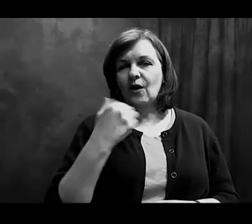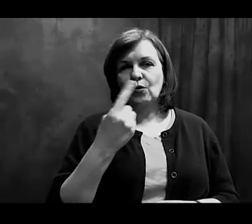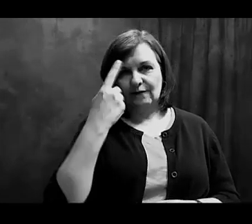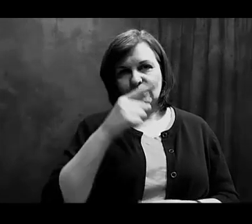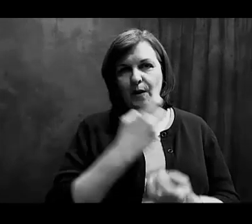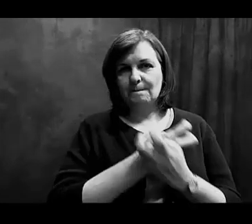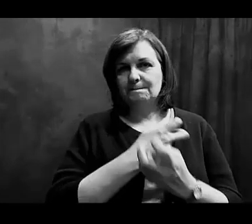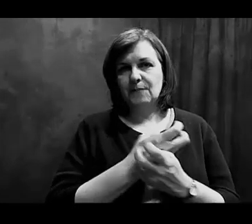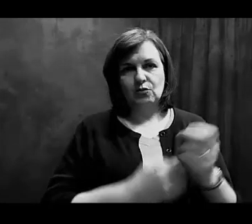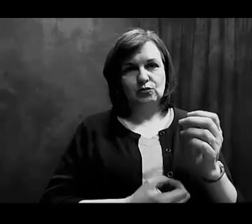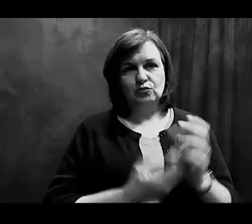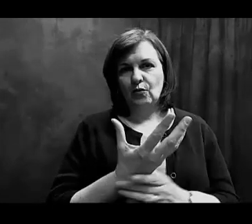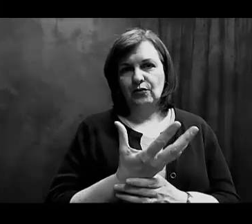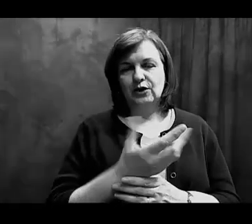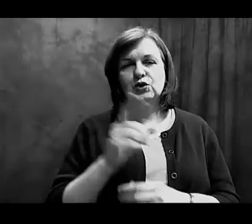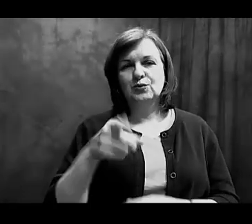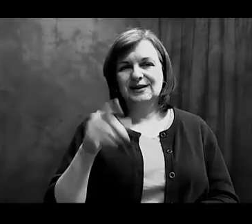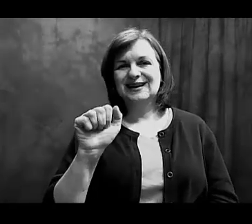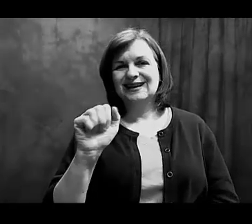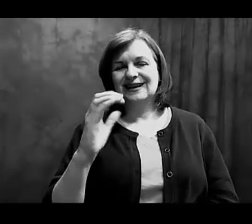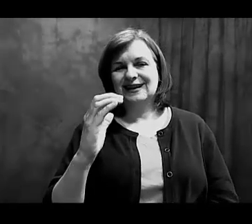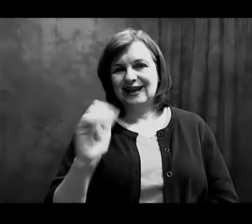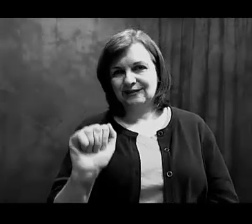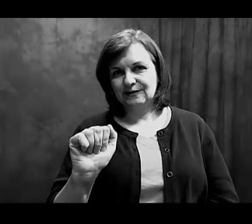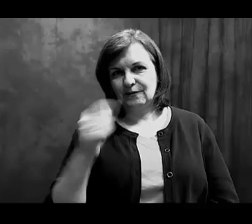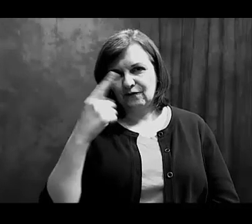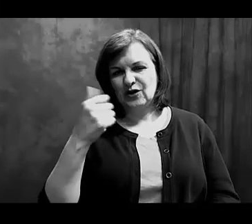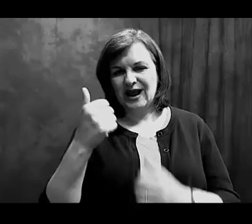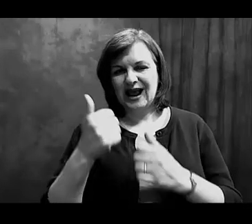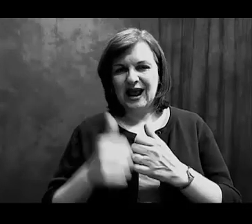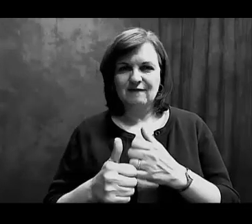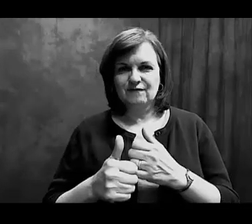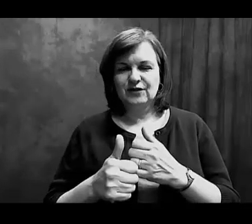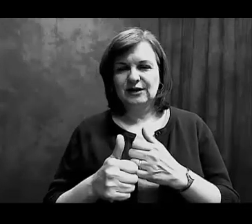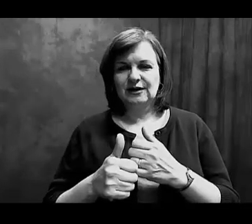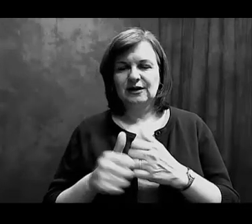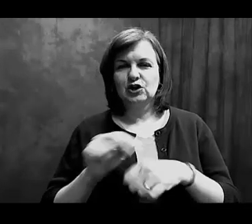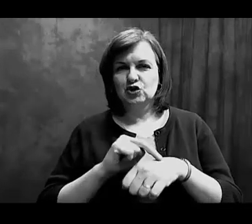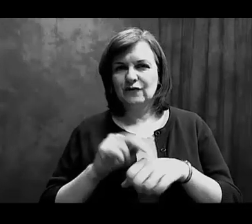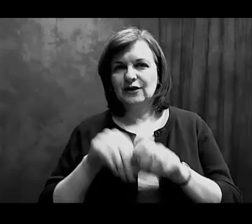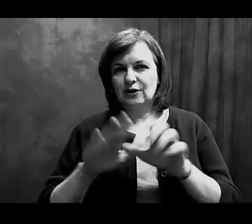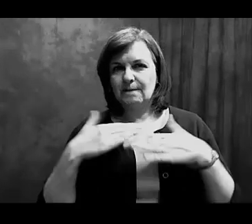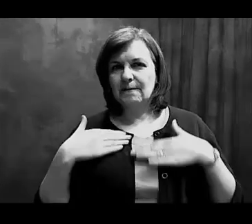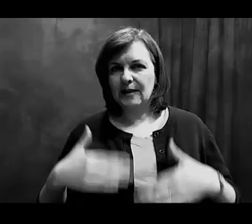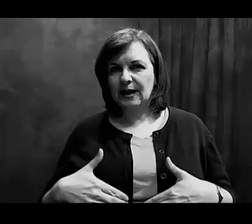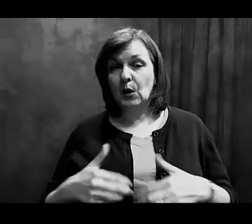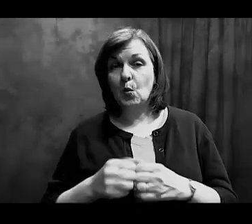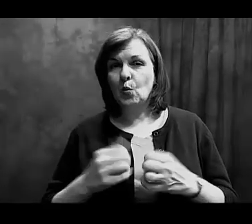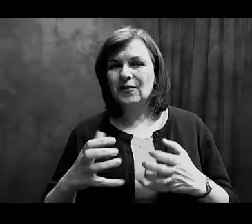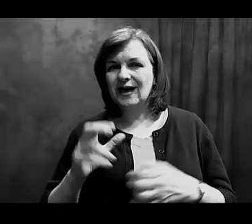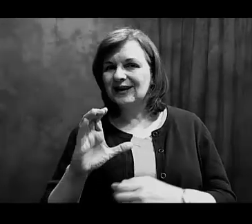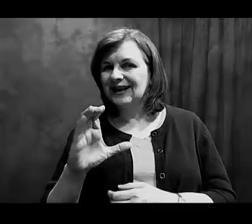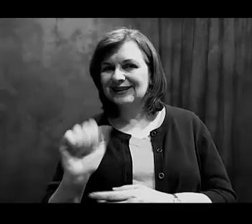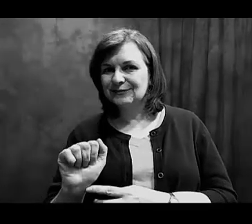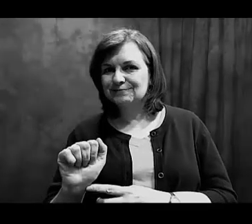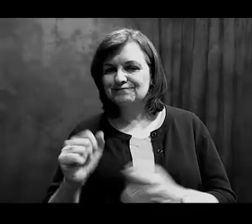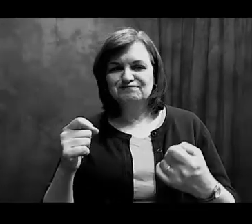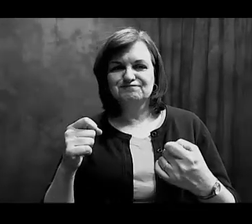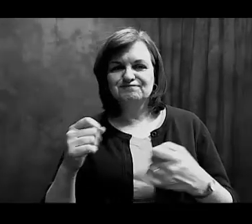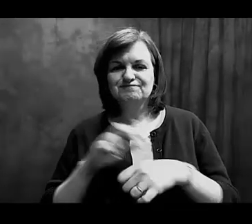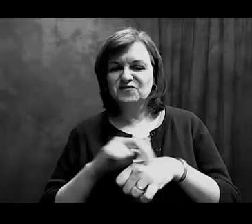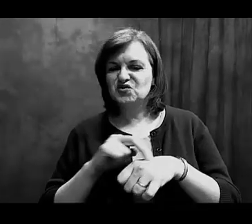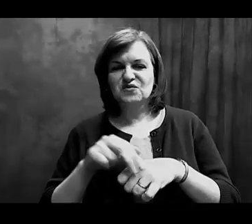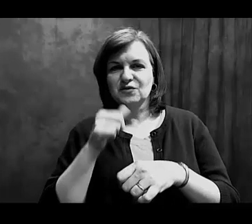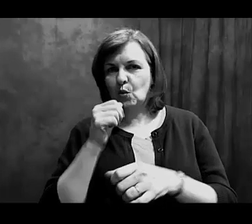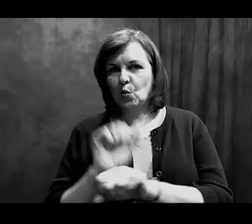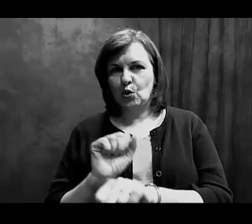not just for bone growth. Everyone associates it with bone growth. You need calcium to fire every single neuron in your body. Without